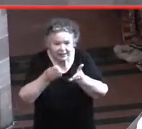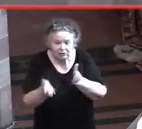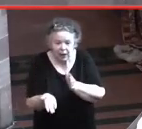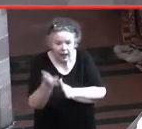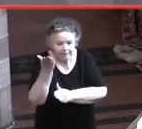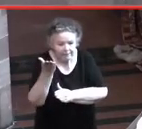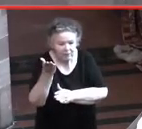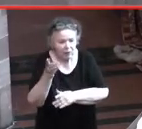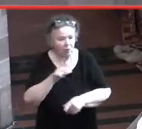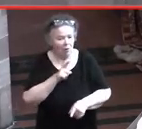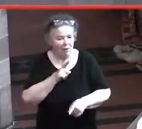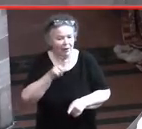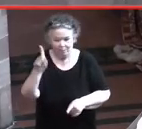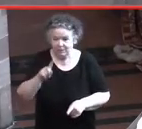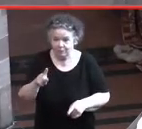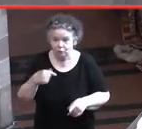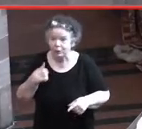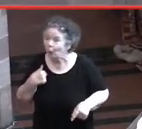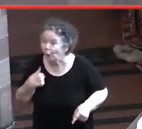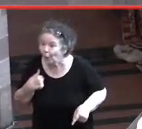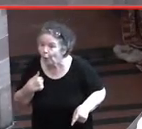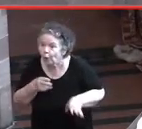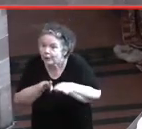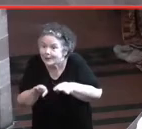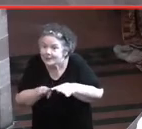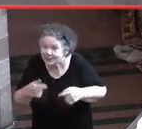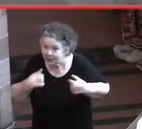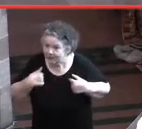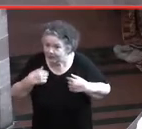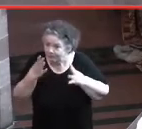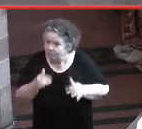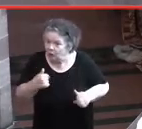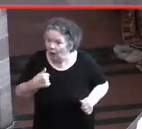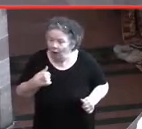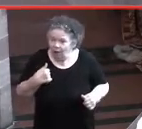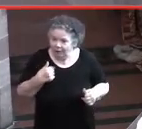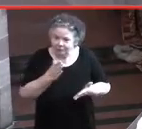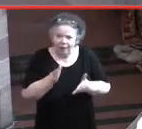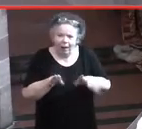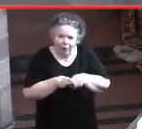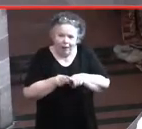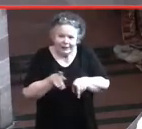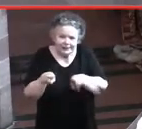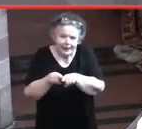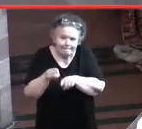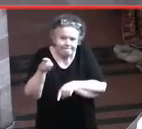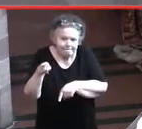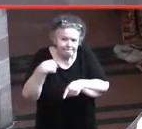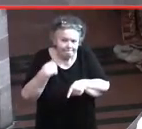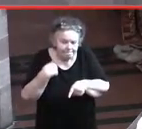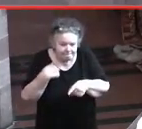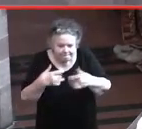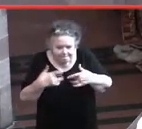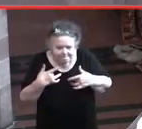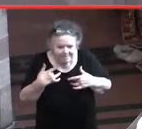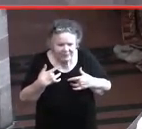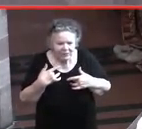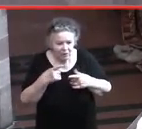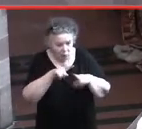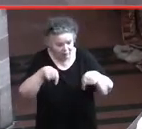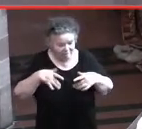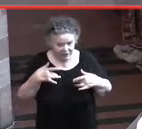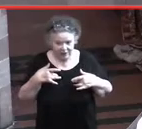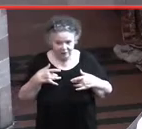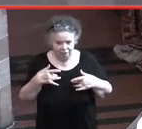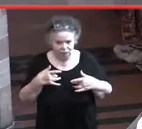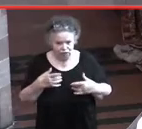go as they watch other people share their passion. We find ourselves encouraged to